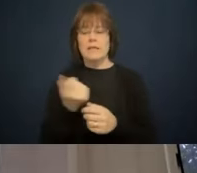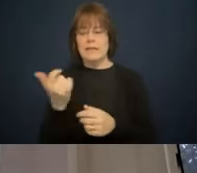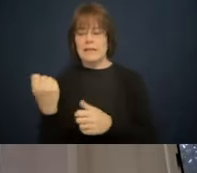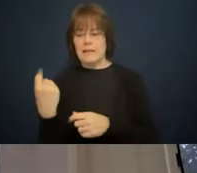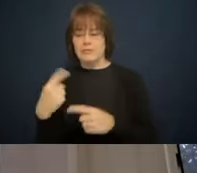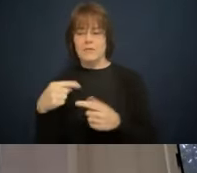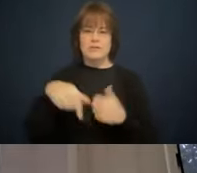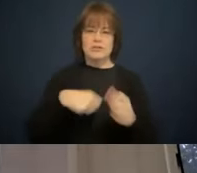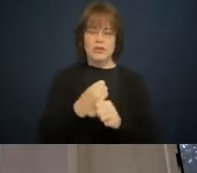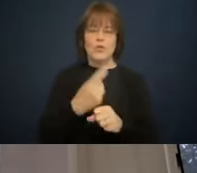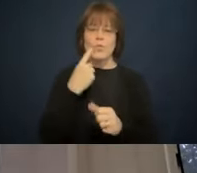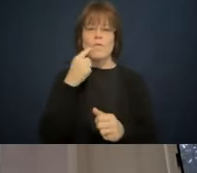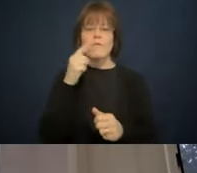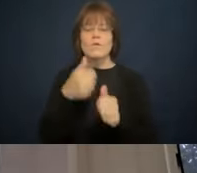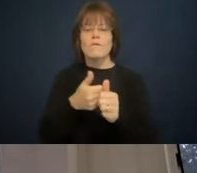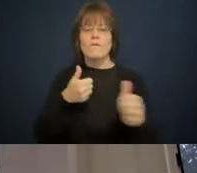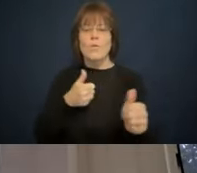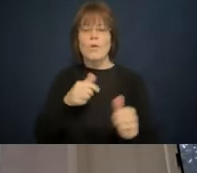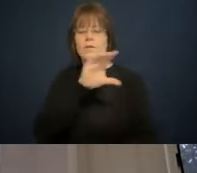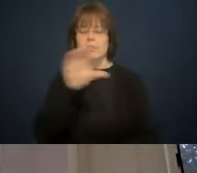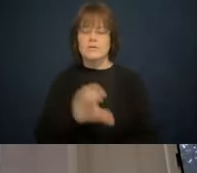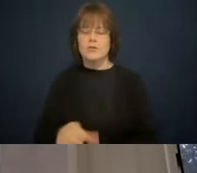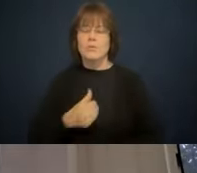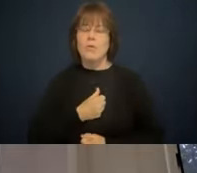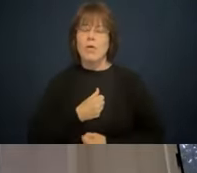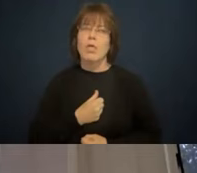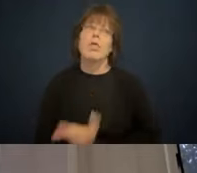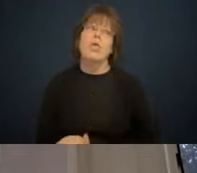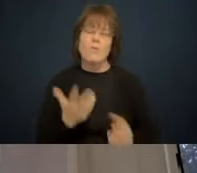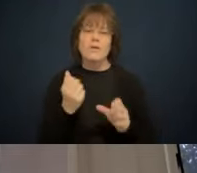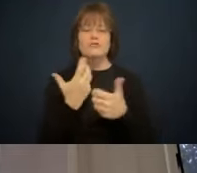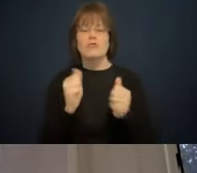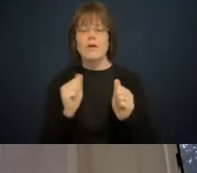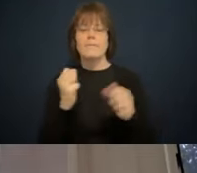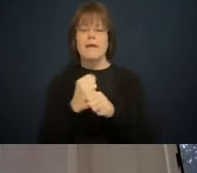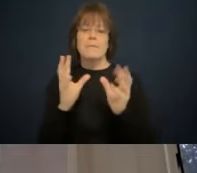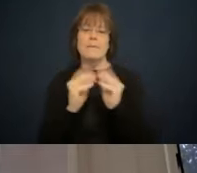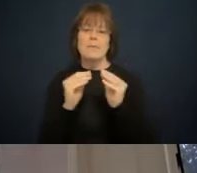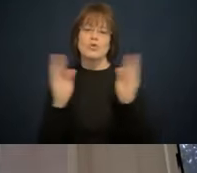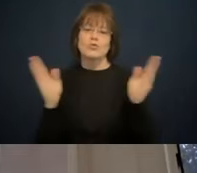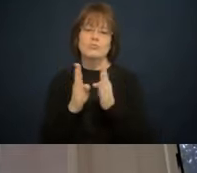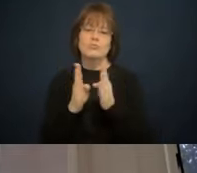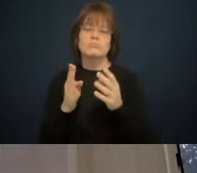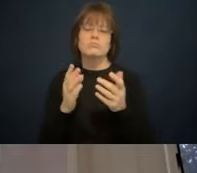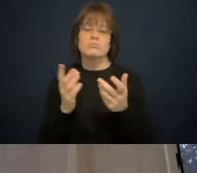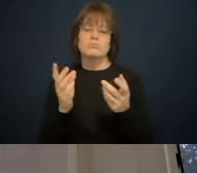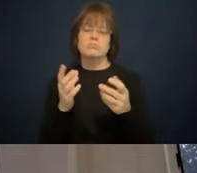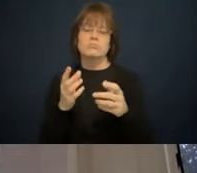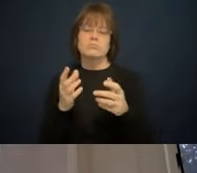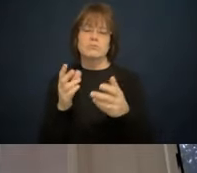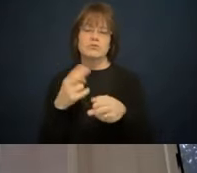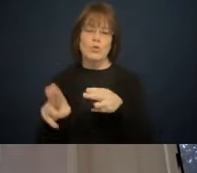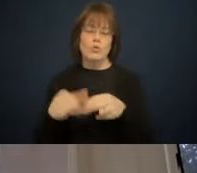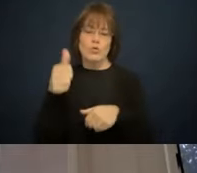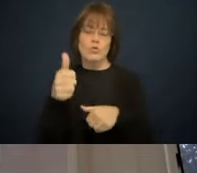just to avoid the Zoom fatigue. We wanted to try to streamline the meeting as much as we could. But I'll be